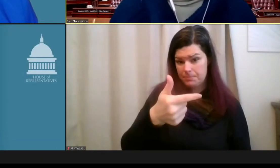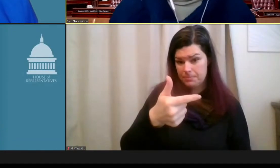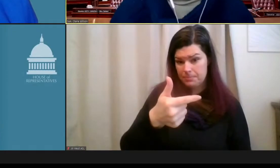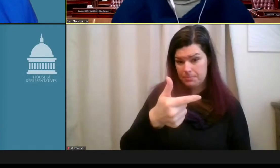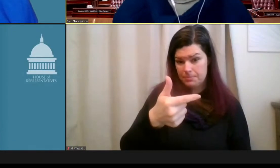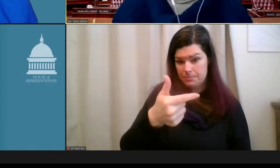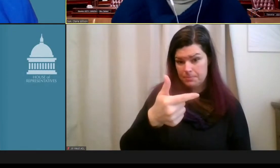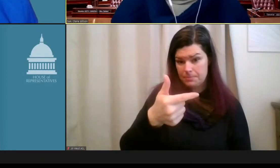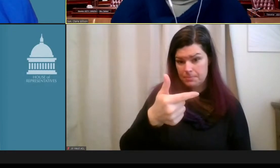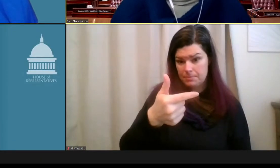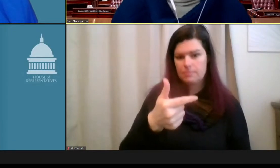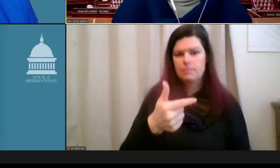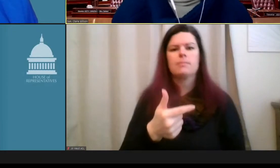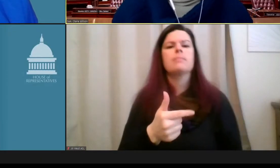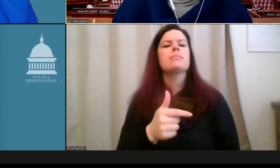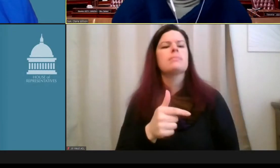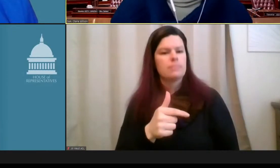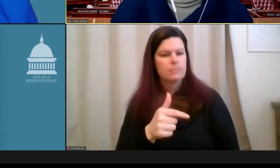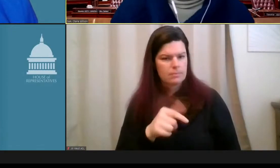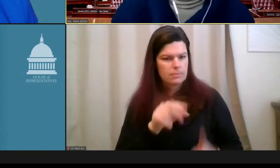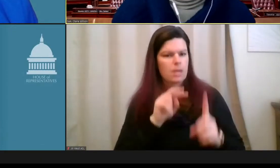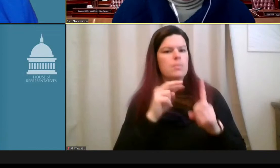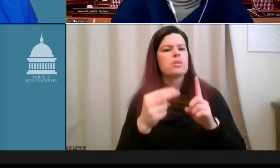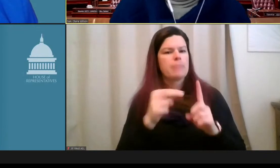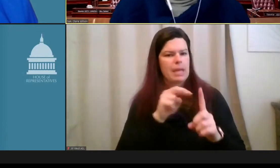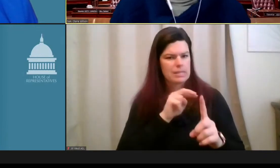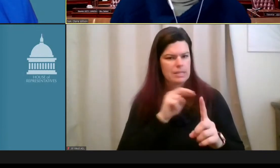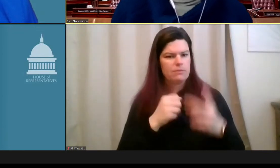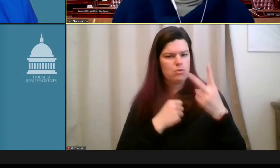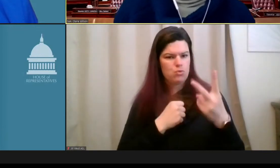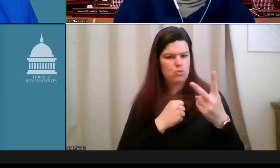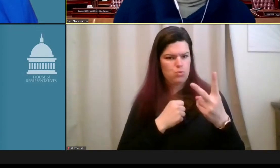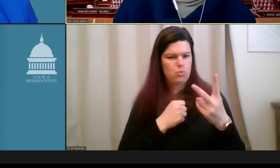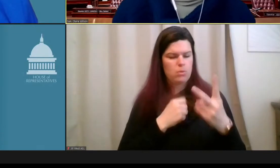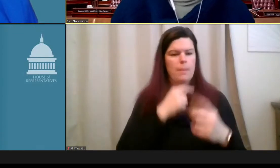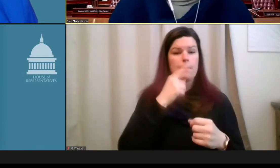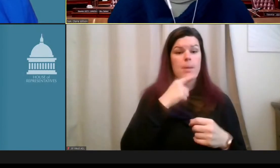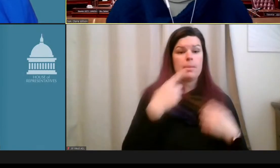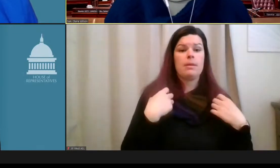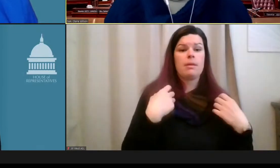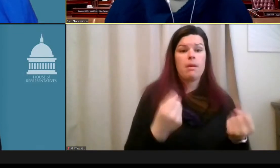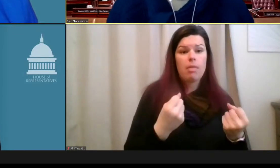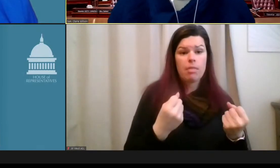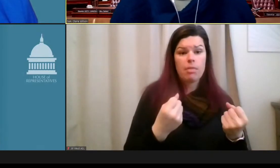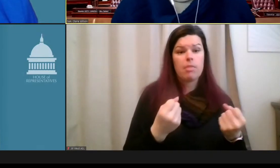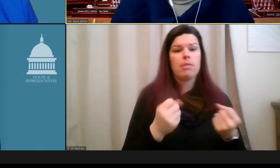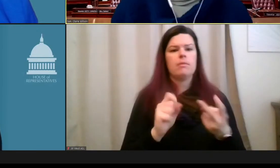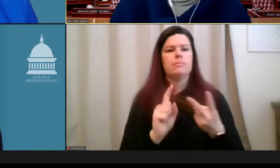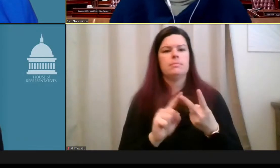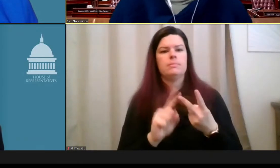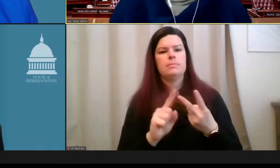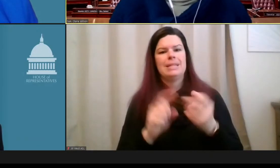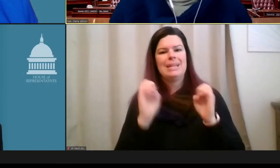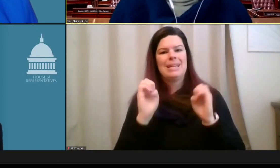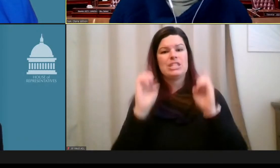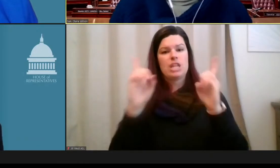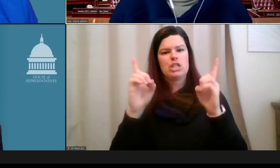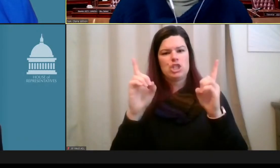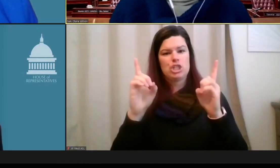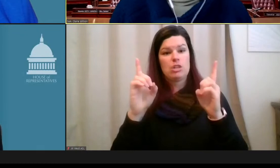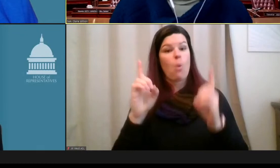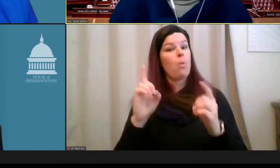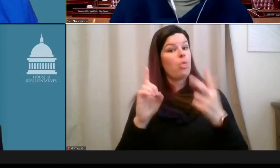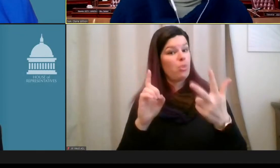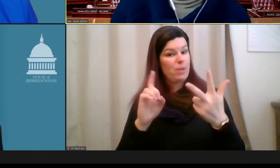take this from both a public health perspective, an education perspective, and a